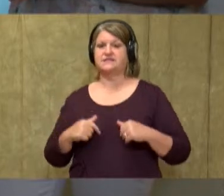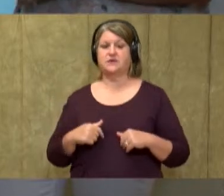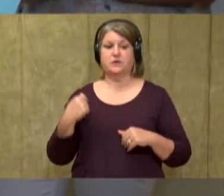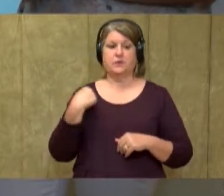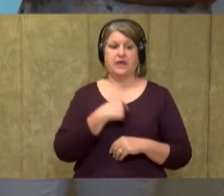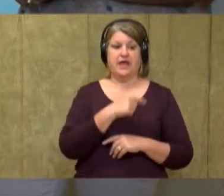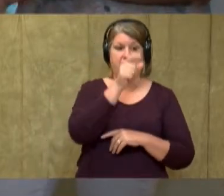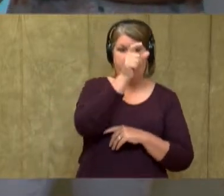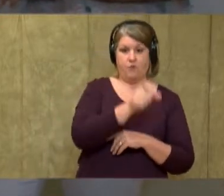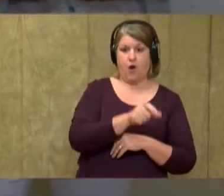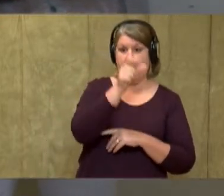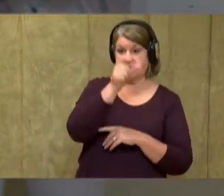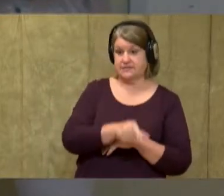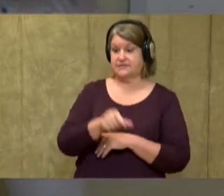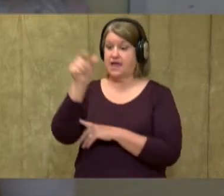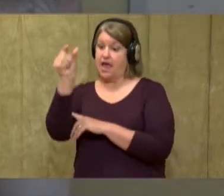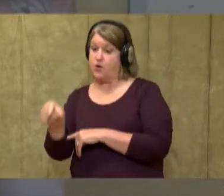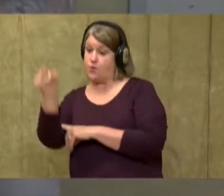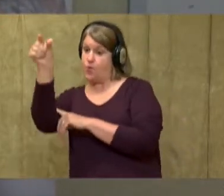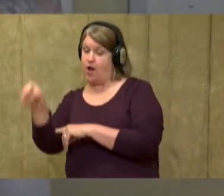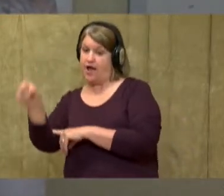rods.